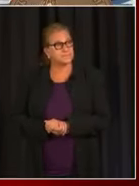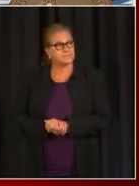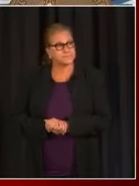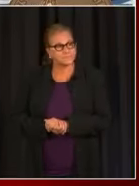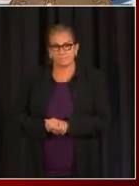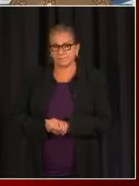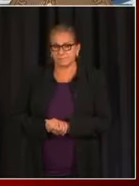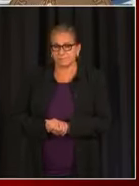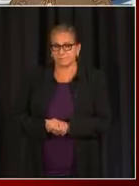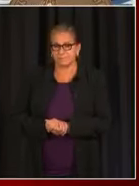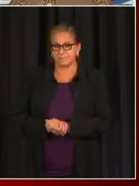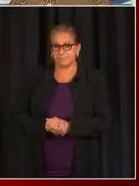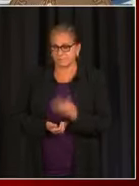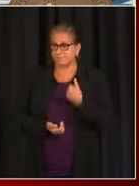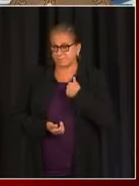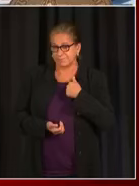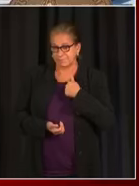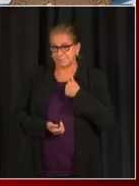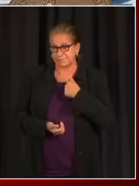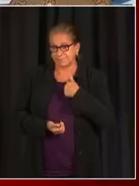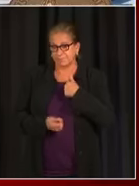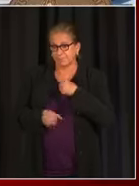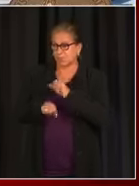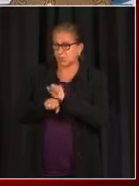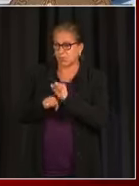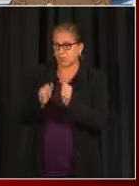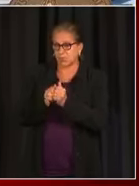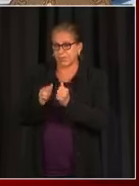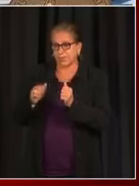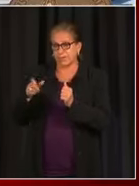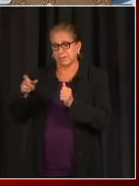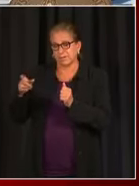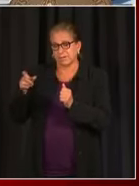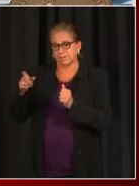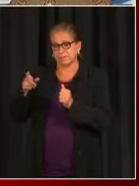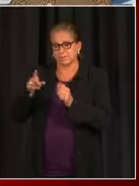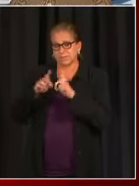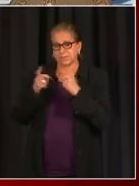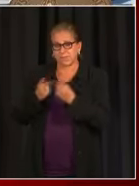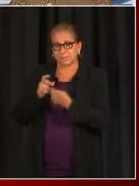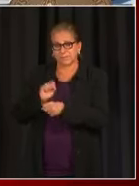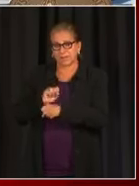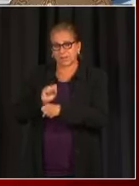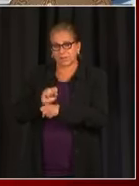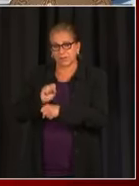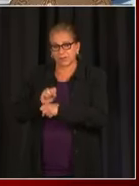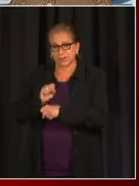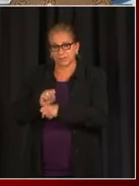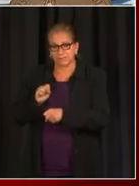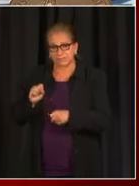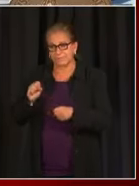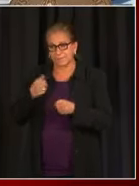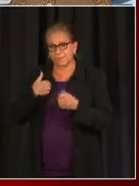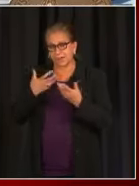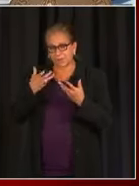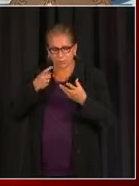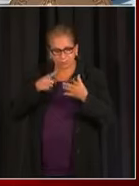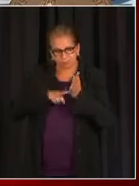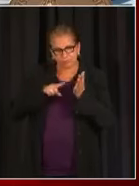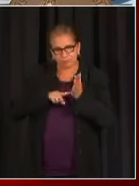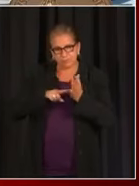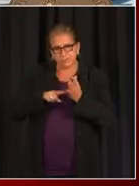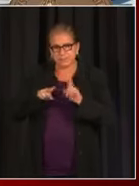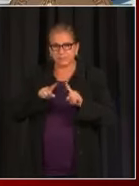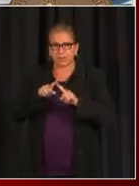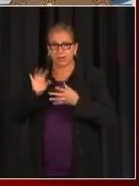that we are working with our labor partners, and certainly we have investigated a number of options as it relates